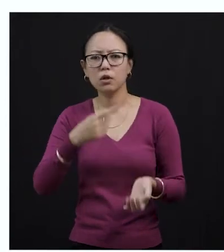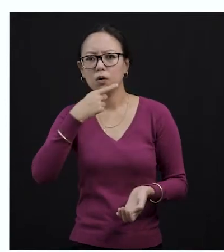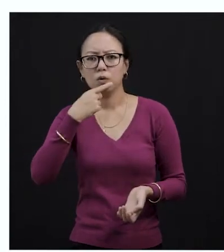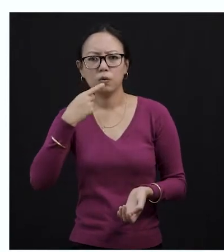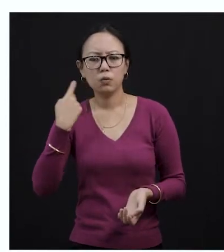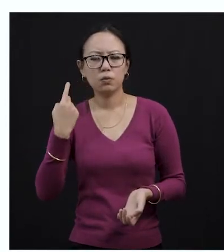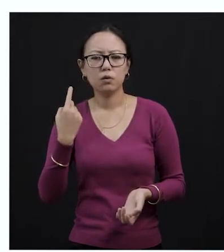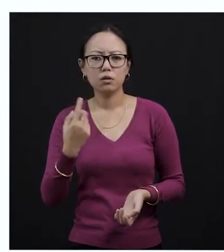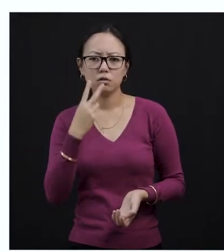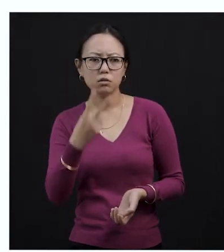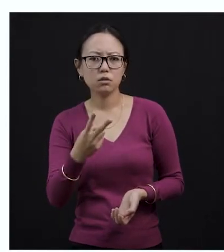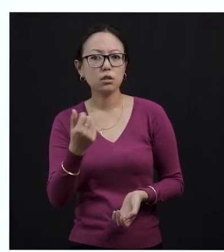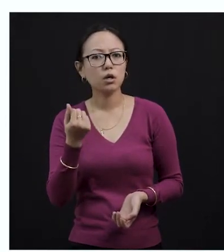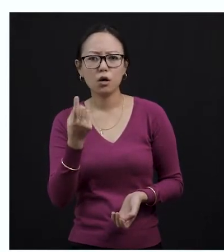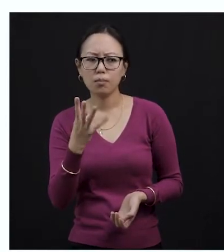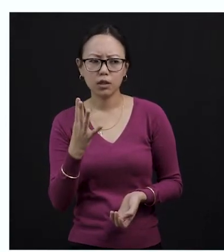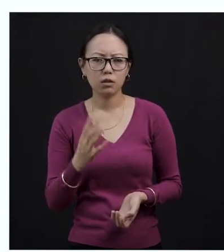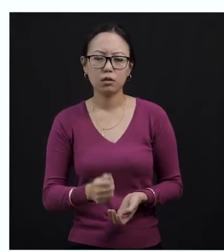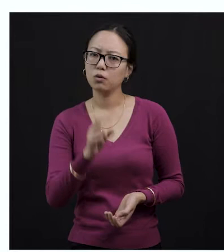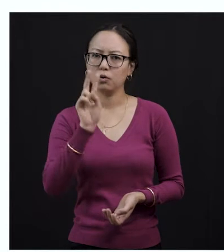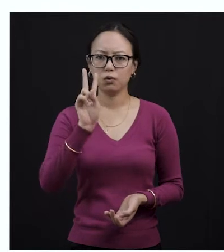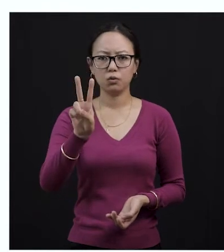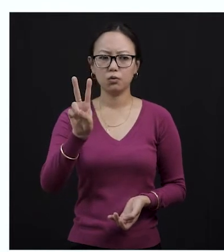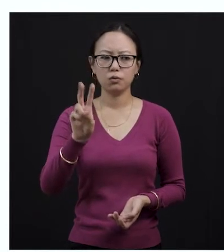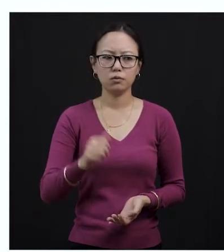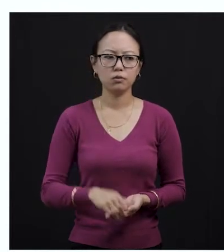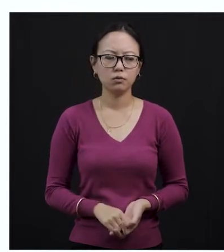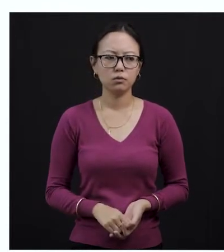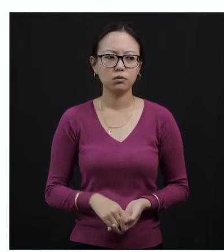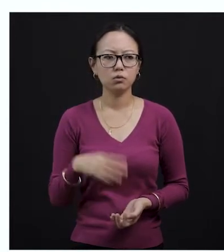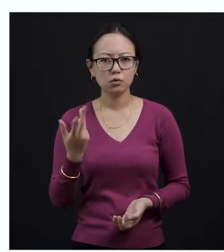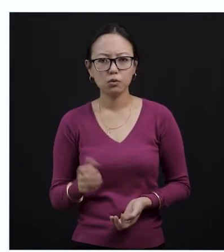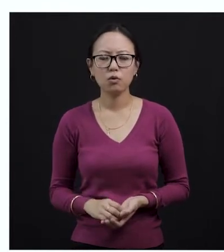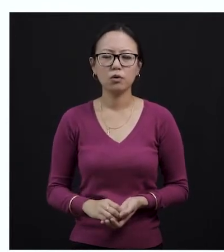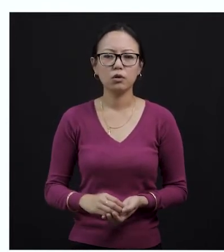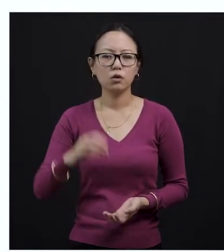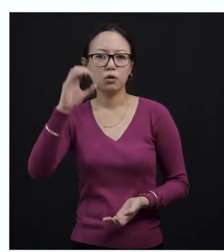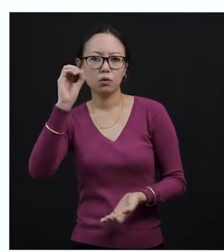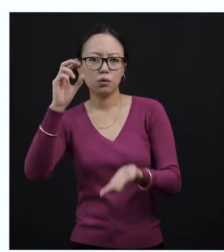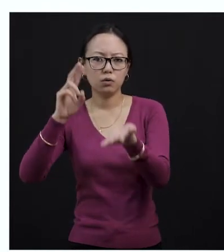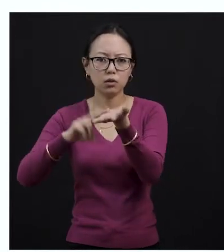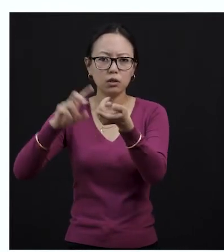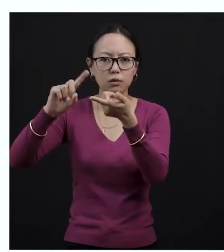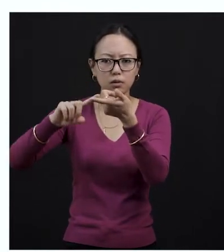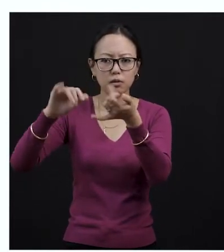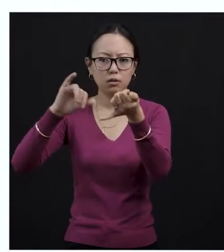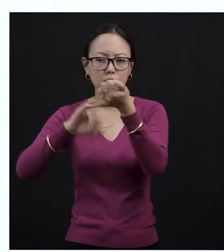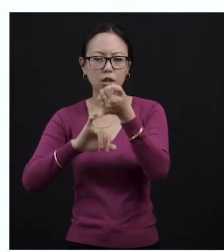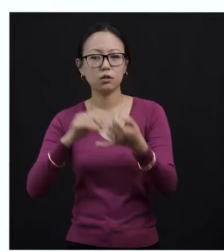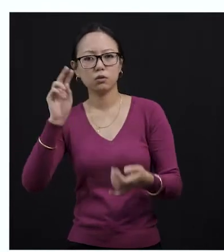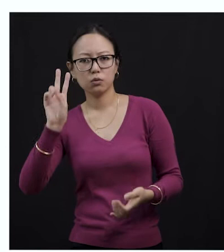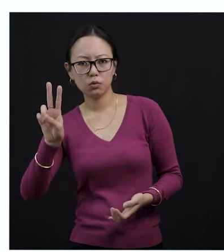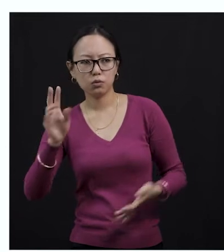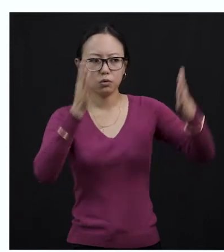So if you look at tens, we have 1/10 because only one blue strip, and